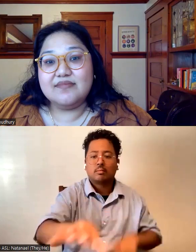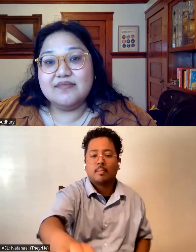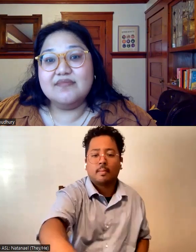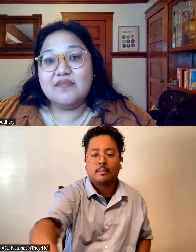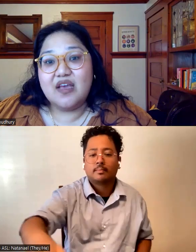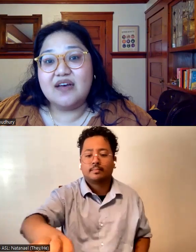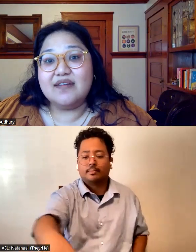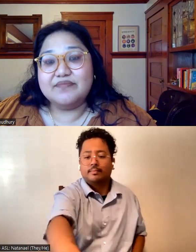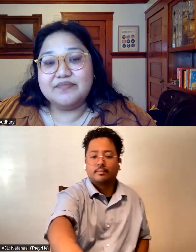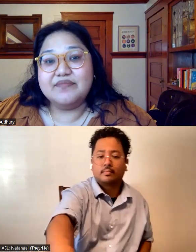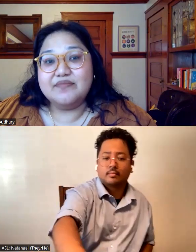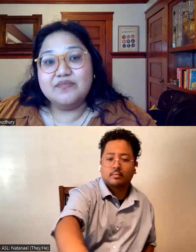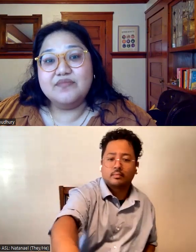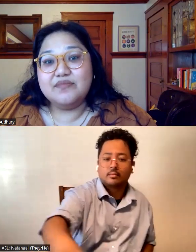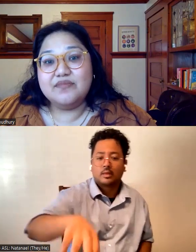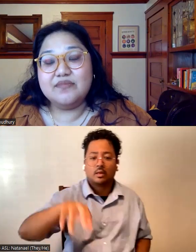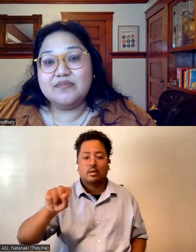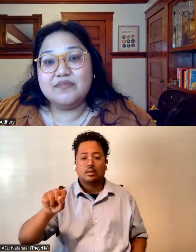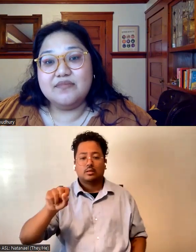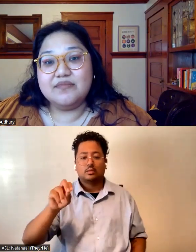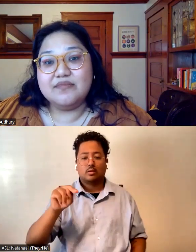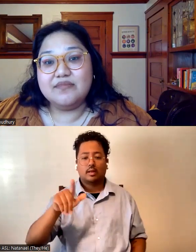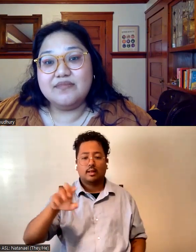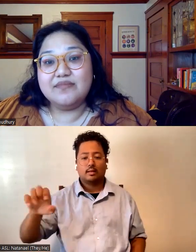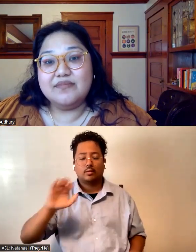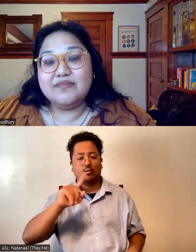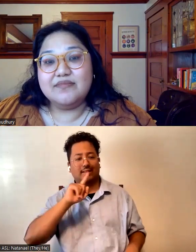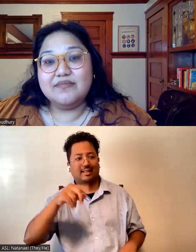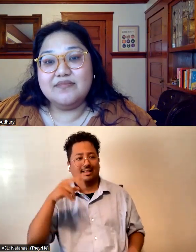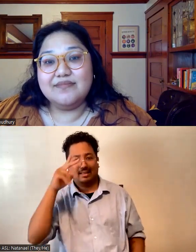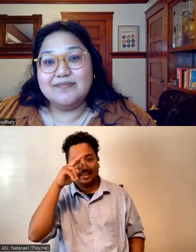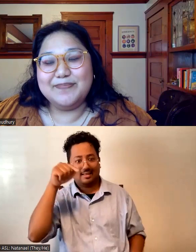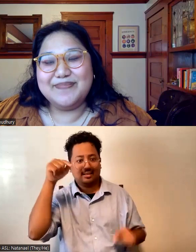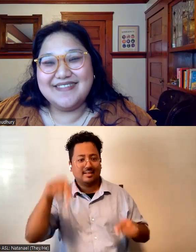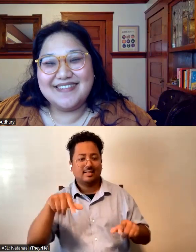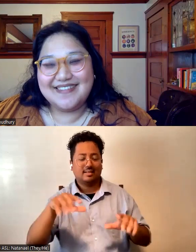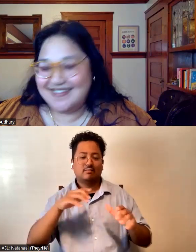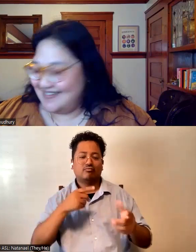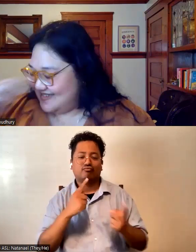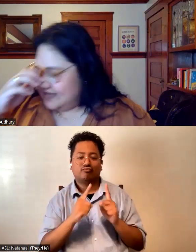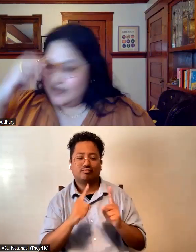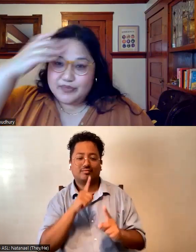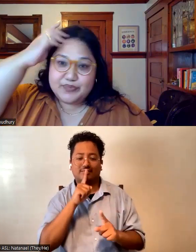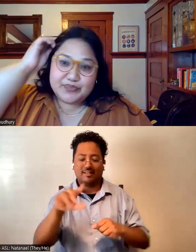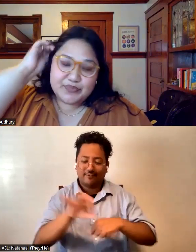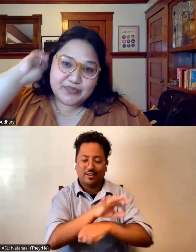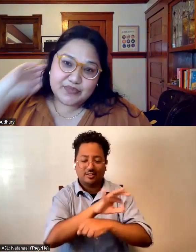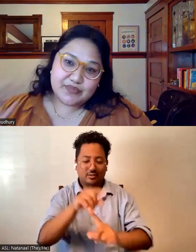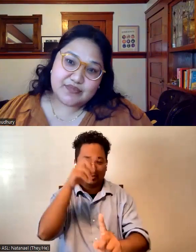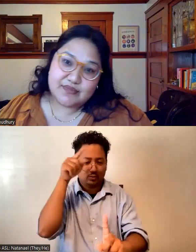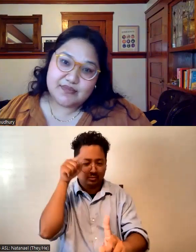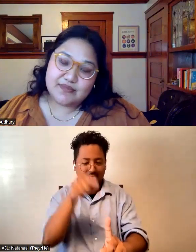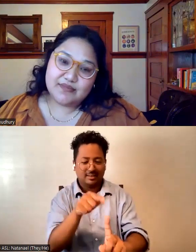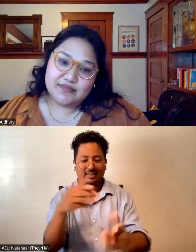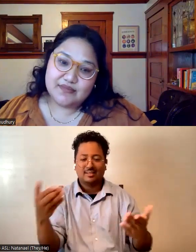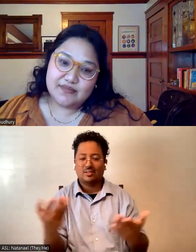thing. And the thesis of this conversation tonight, the function of why we are here